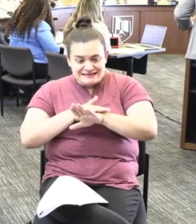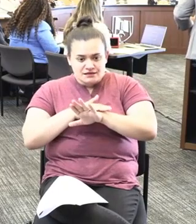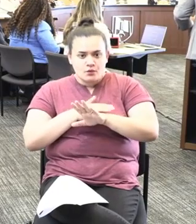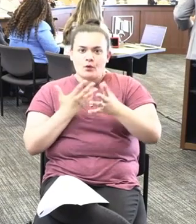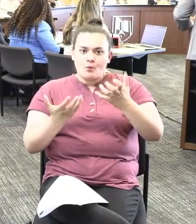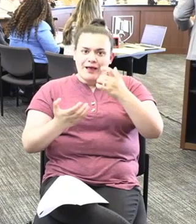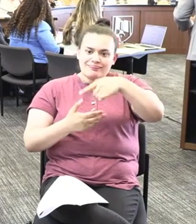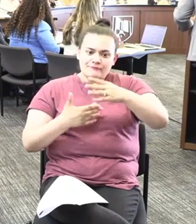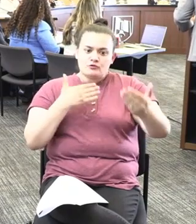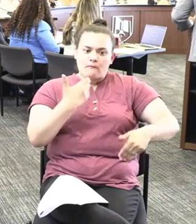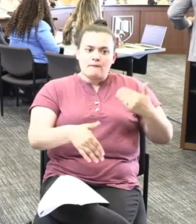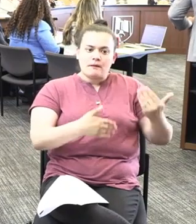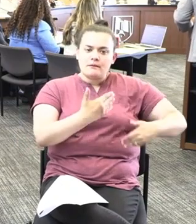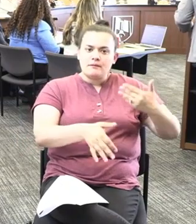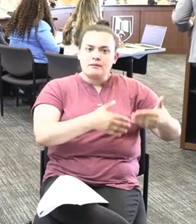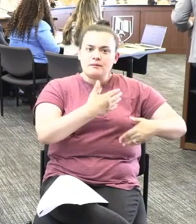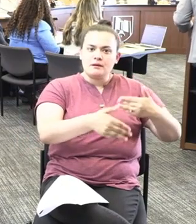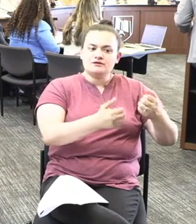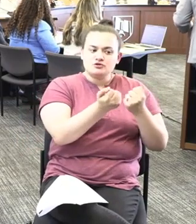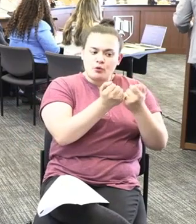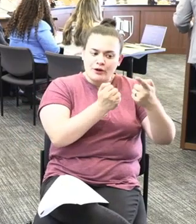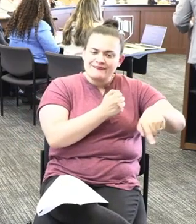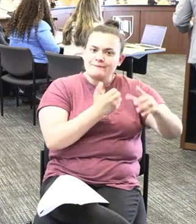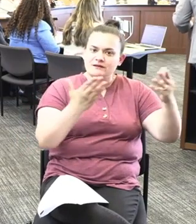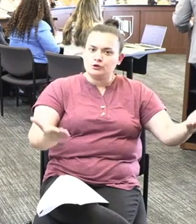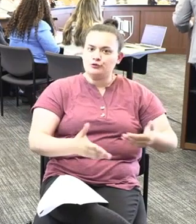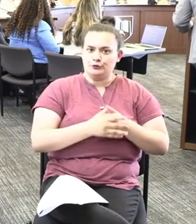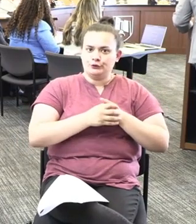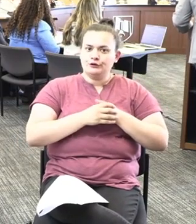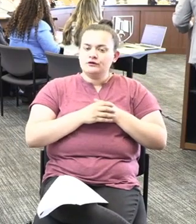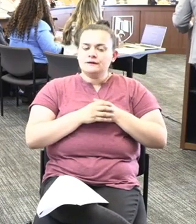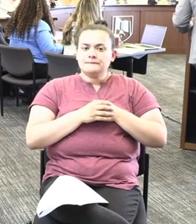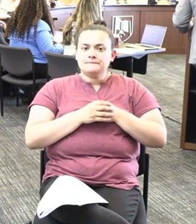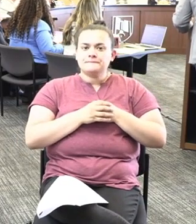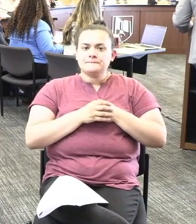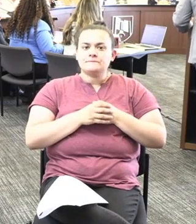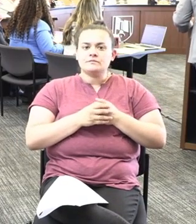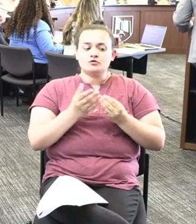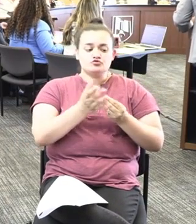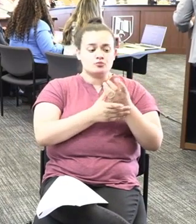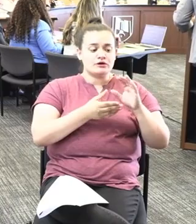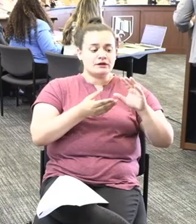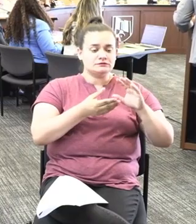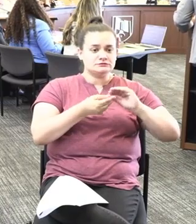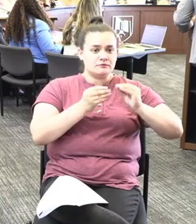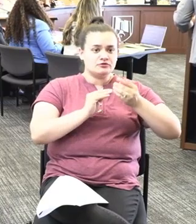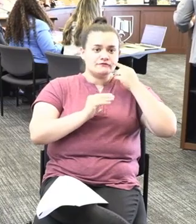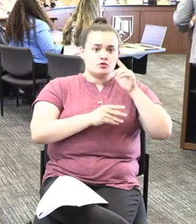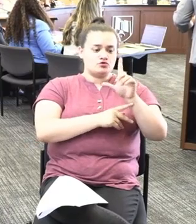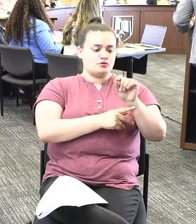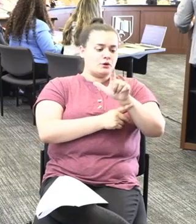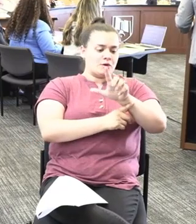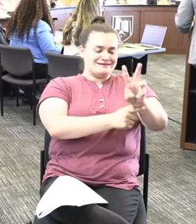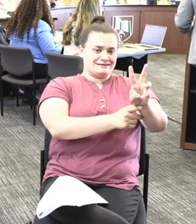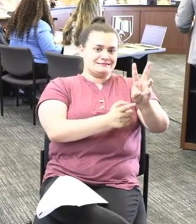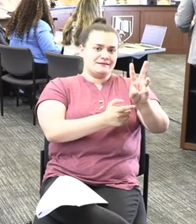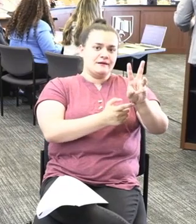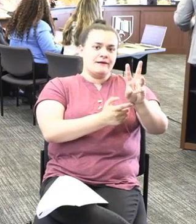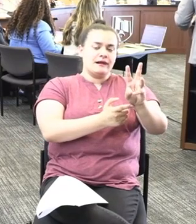moving and supporting their persisting at the college. So our spring numbers for 2026 show